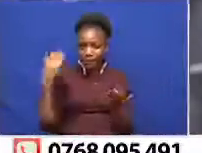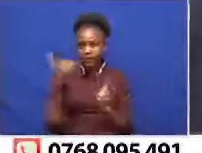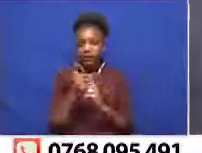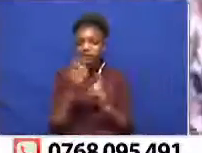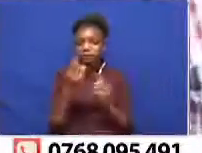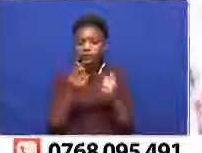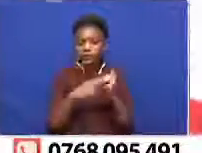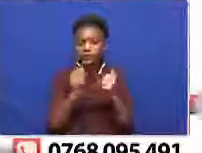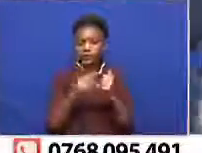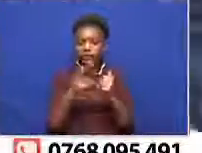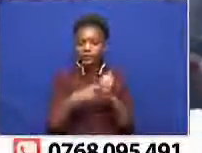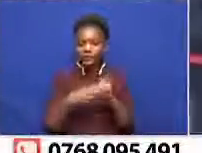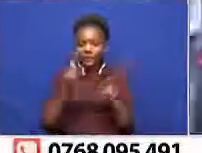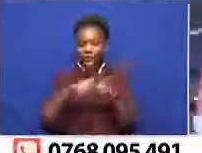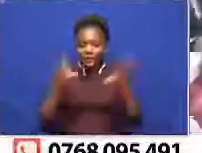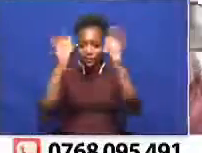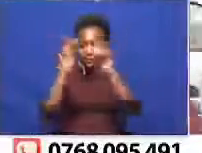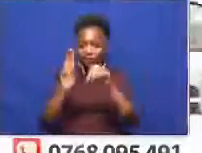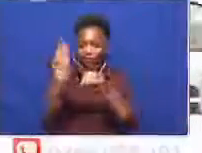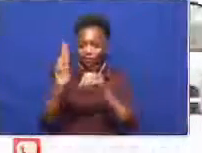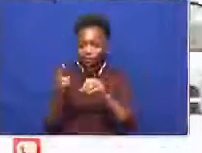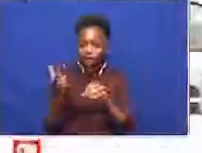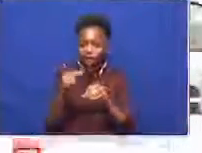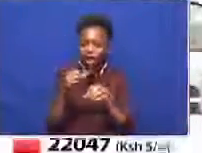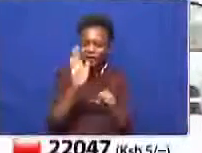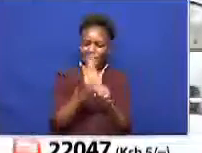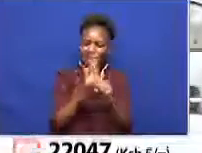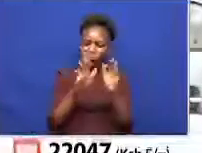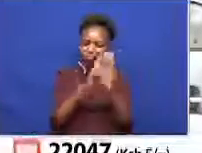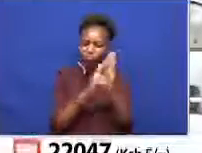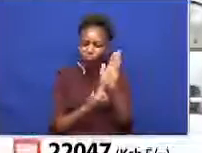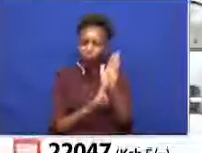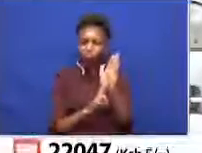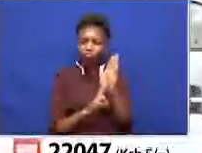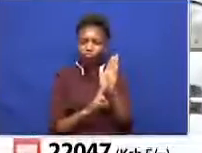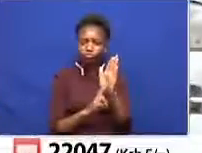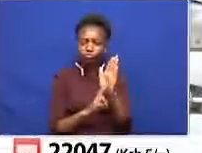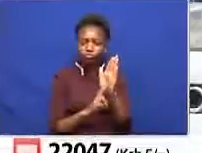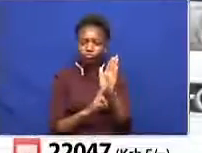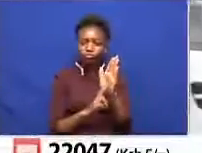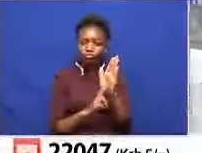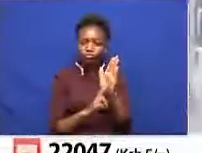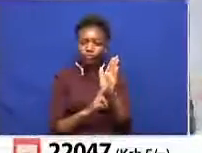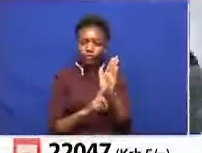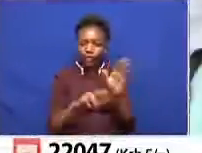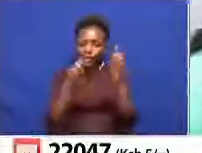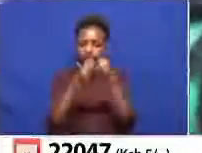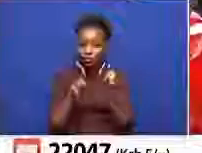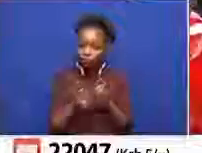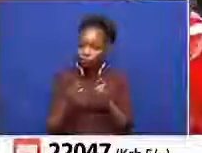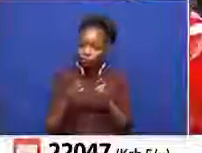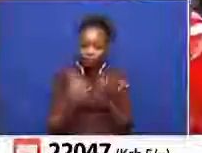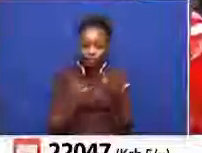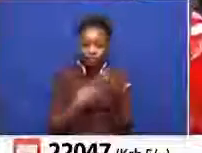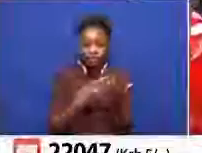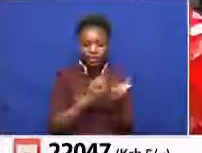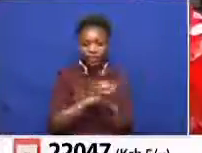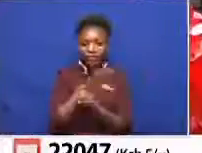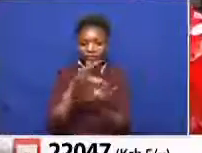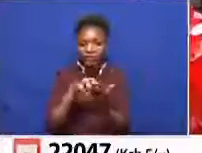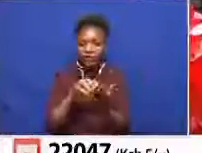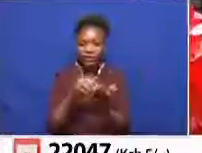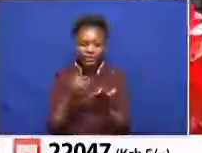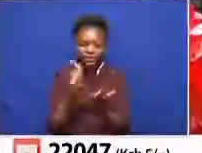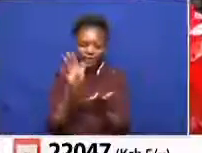July when the head of state extended most of the COVID-19 containment measures. The number of COVID-19 cases